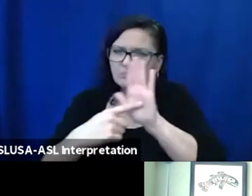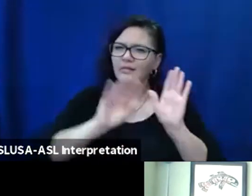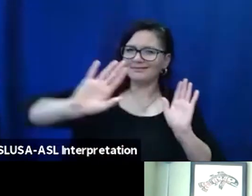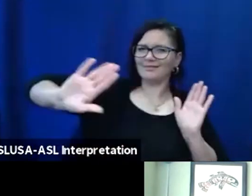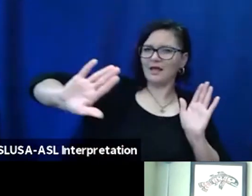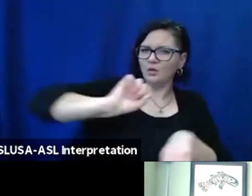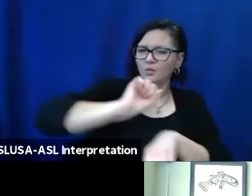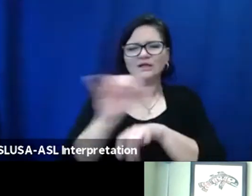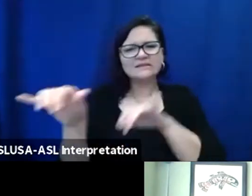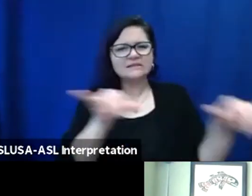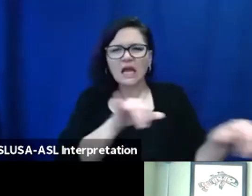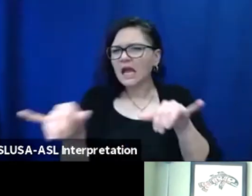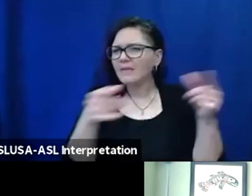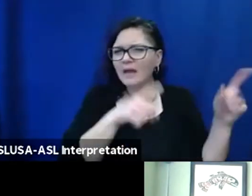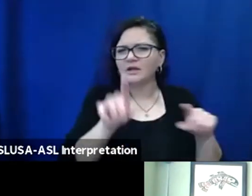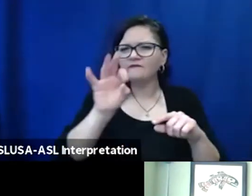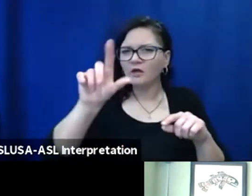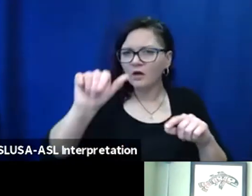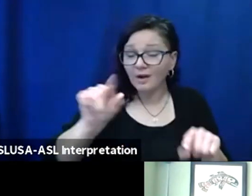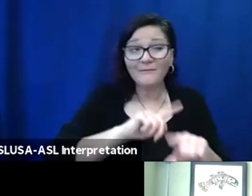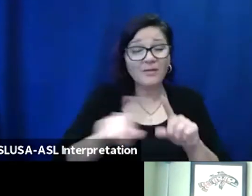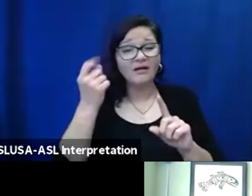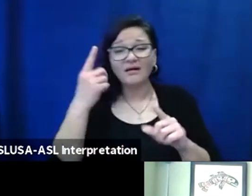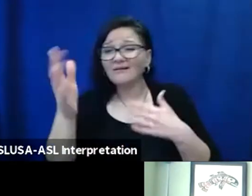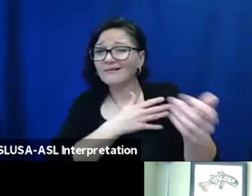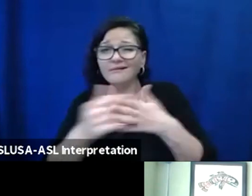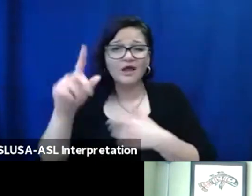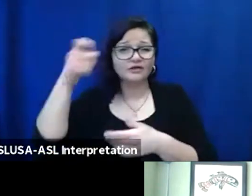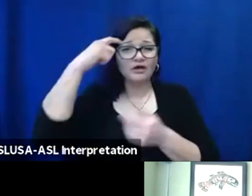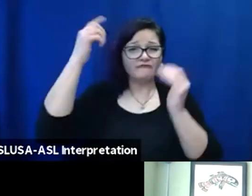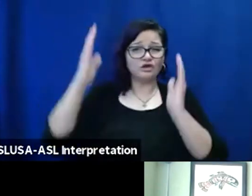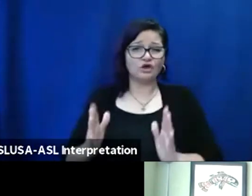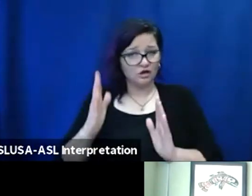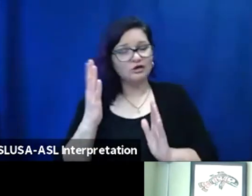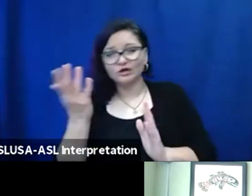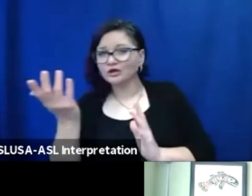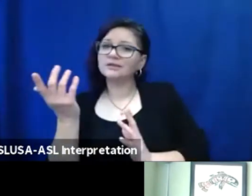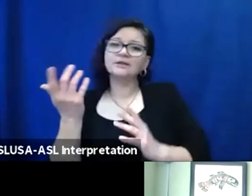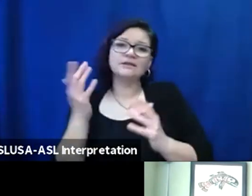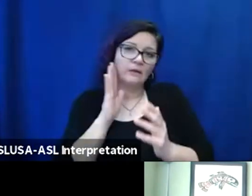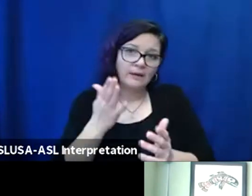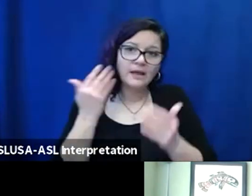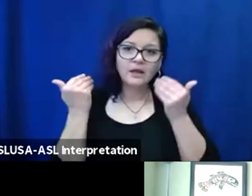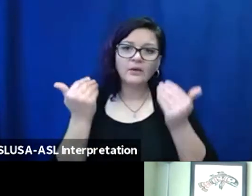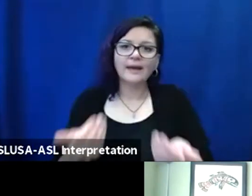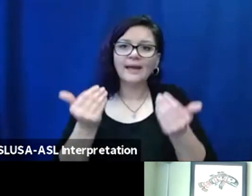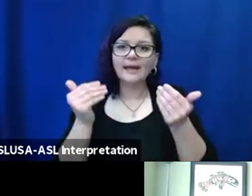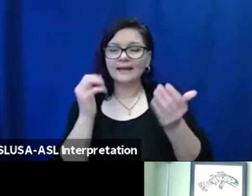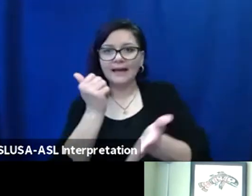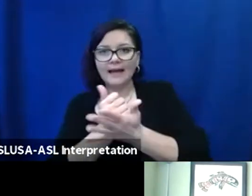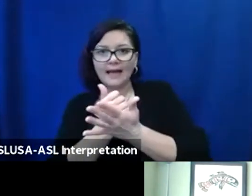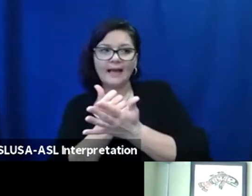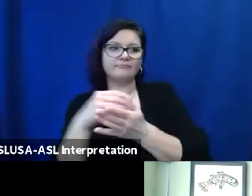Florida. But regardless of whether or not the governor is going to, we don't know if he's going